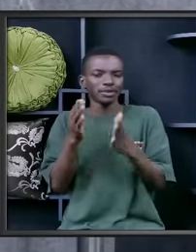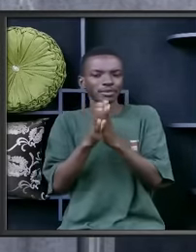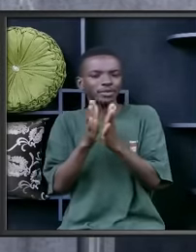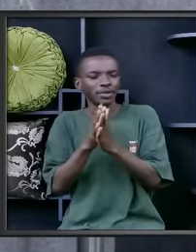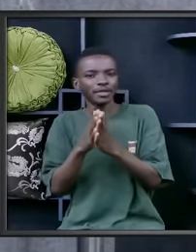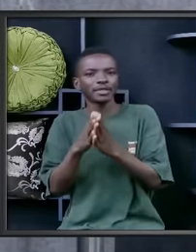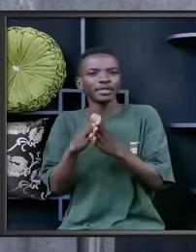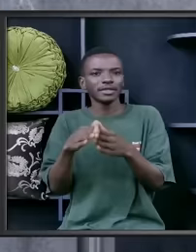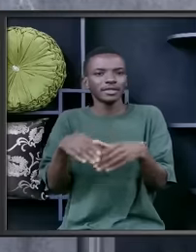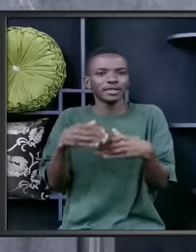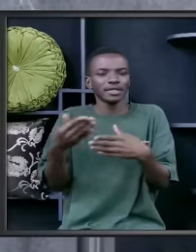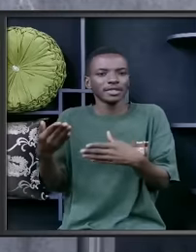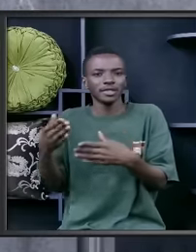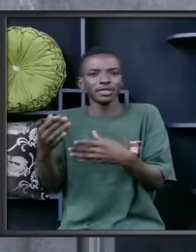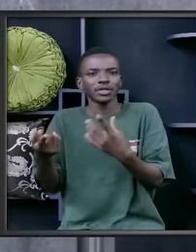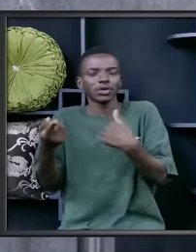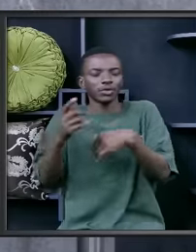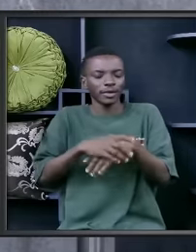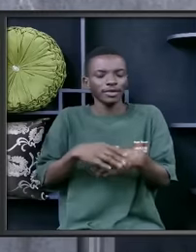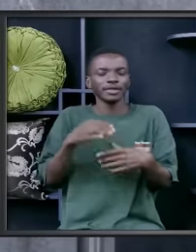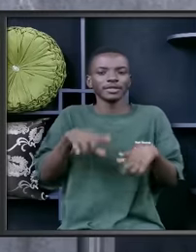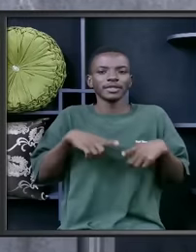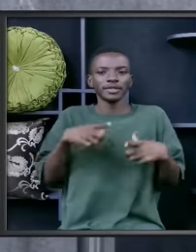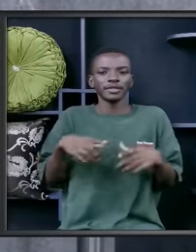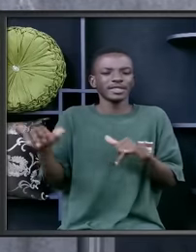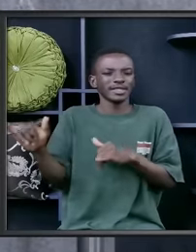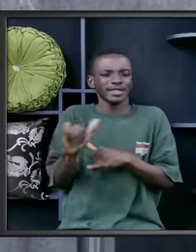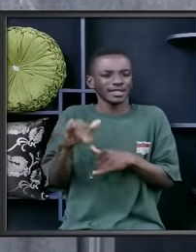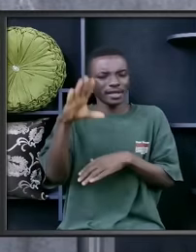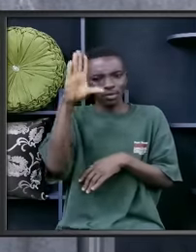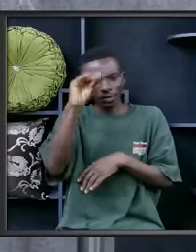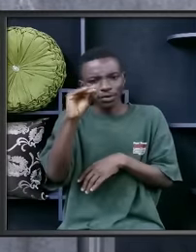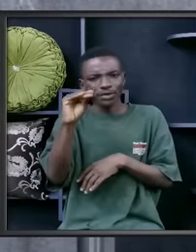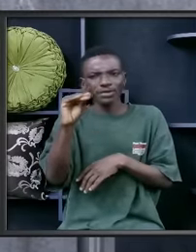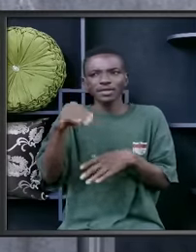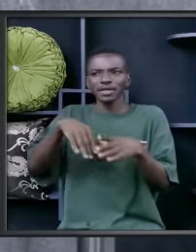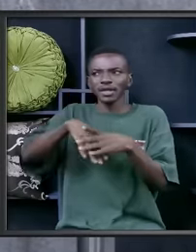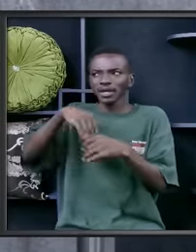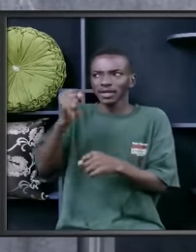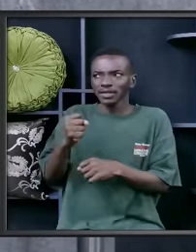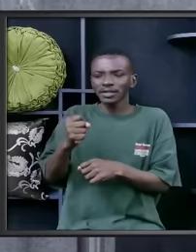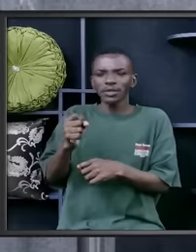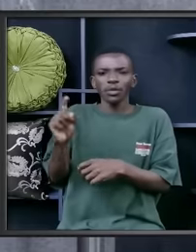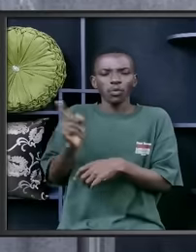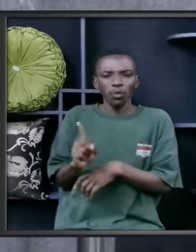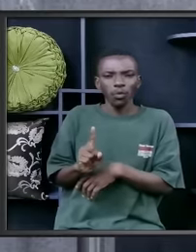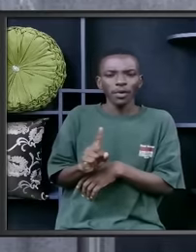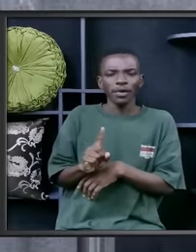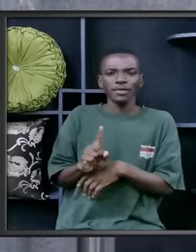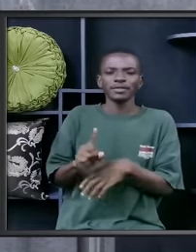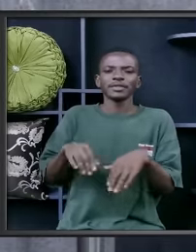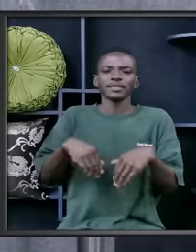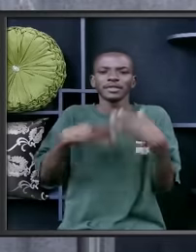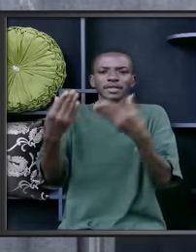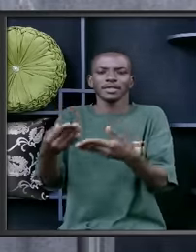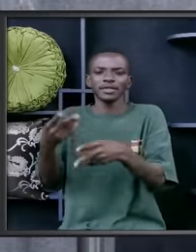they give him things, the boy can't recover. Now that same boy, now he can't come out. Where income because he can't carry